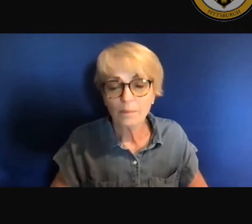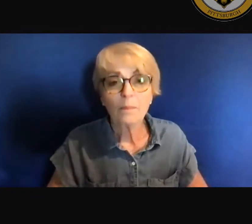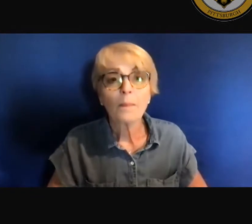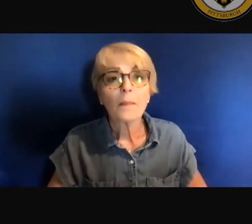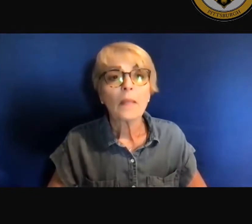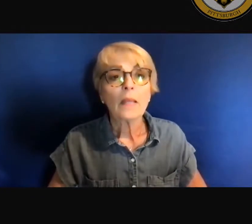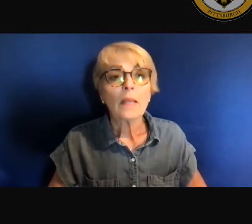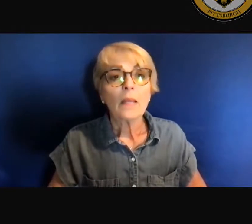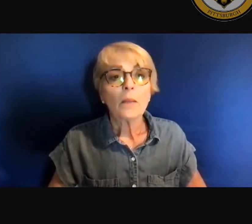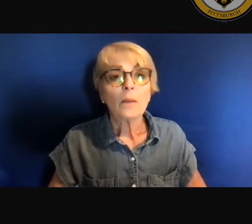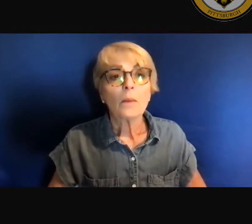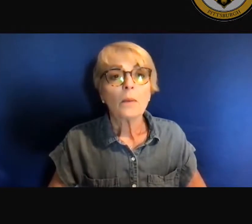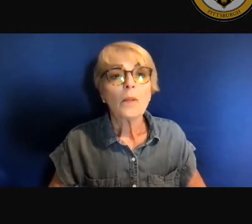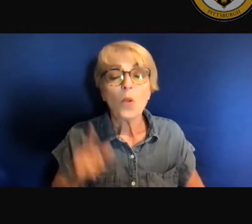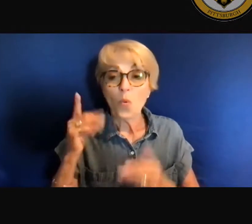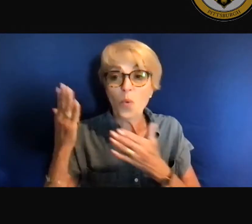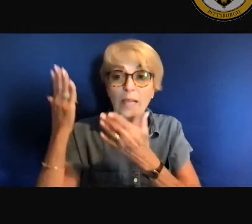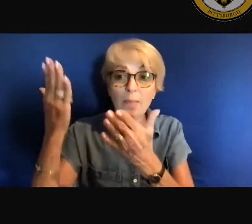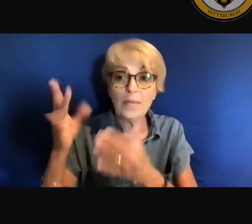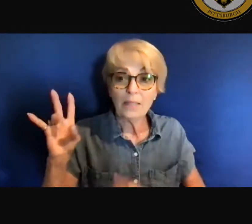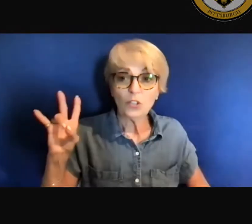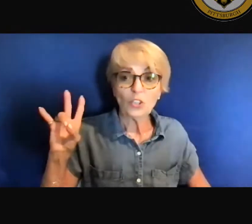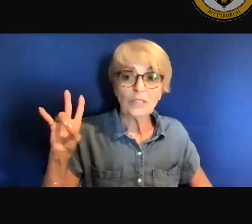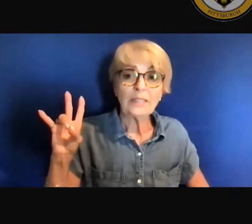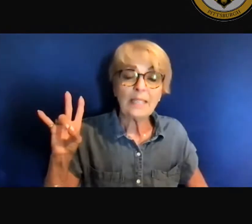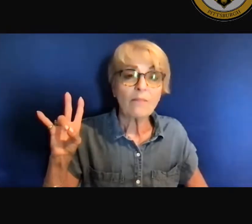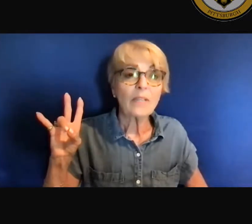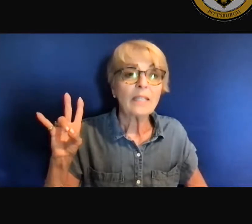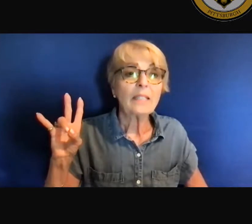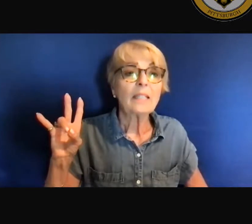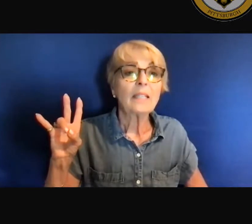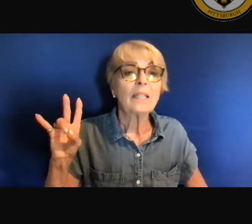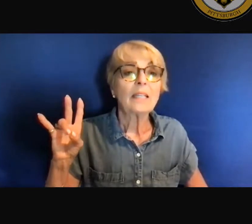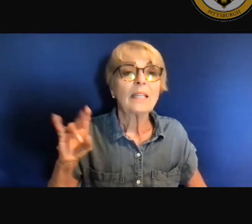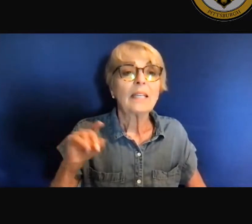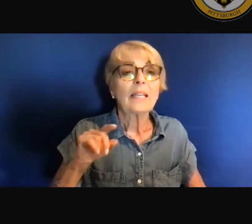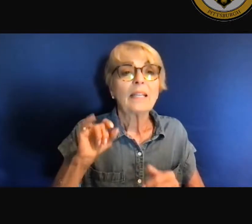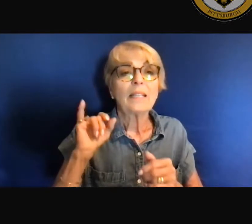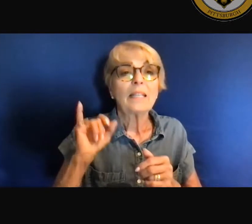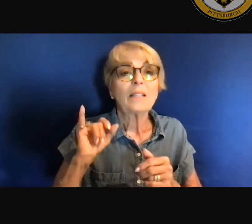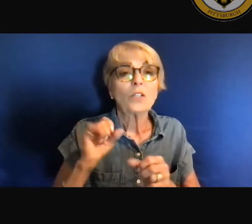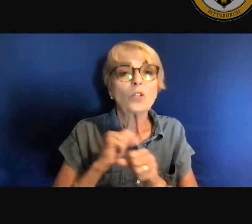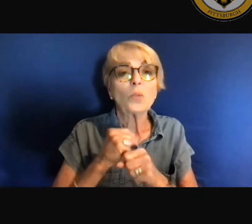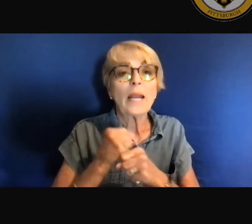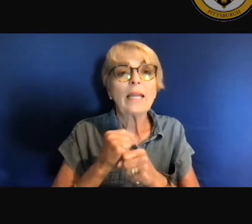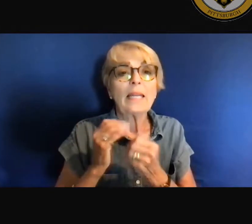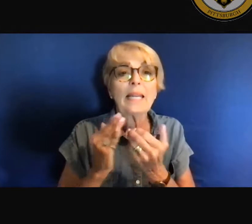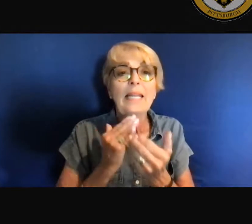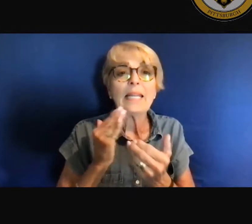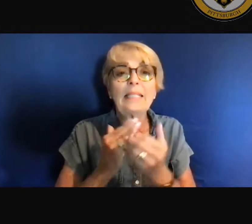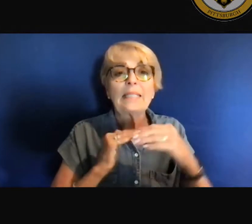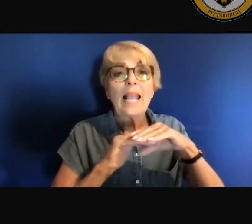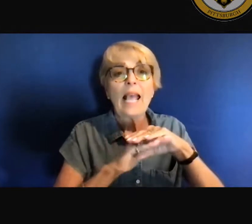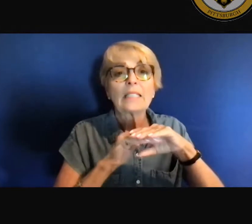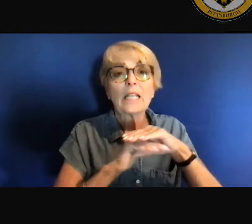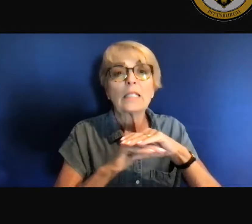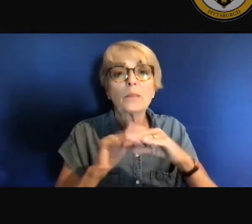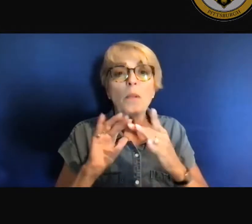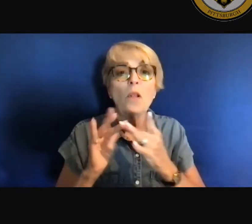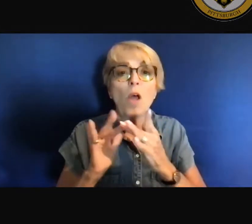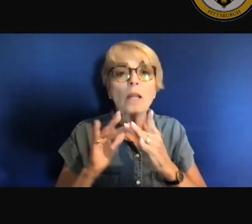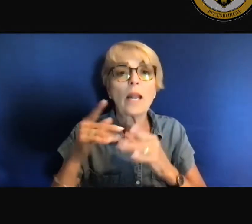And recommendation 7 refers to creating an easily accessible online portal where bid opportunities, submissions,